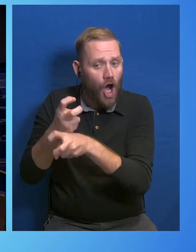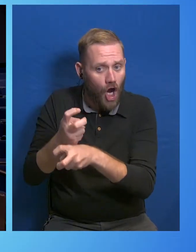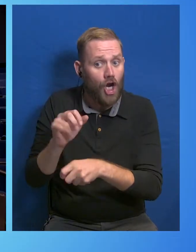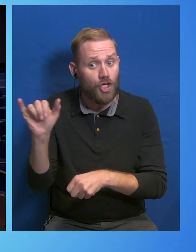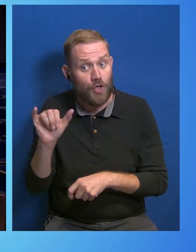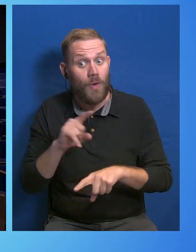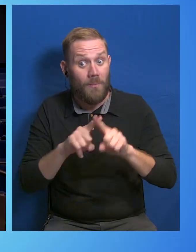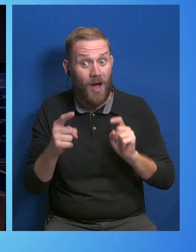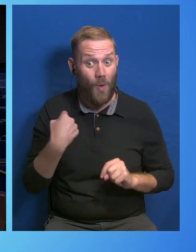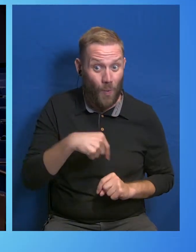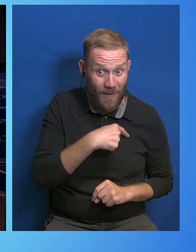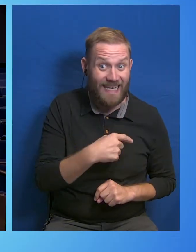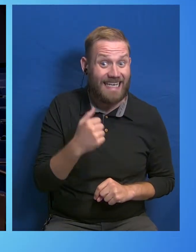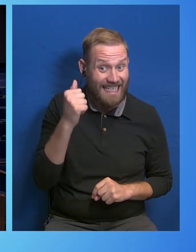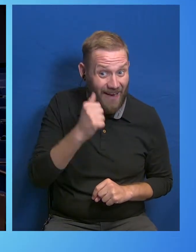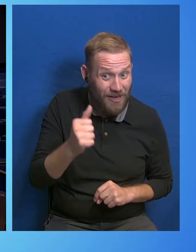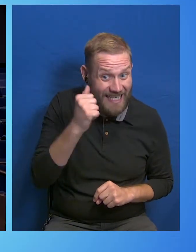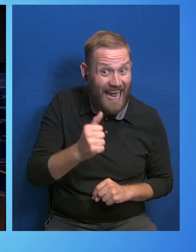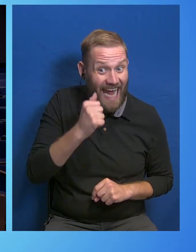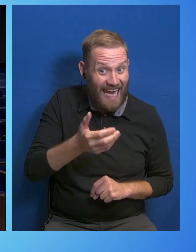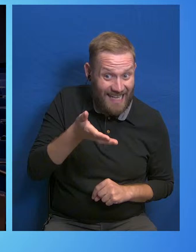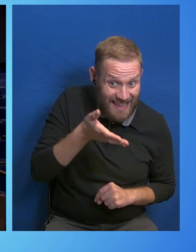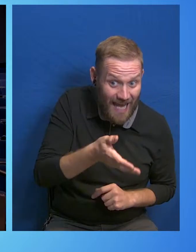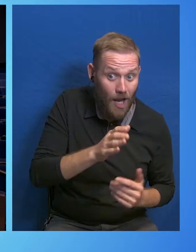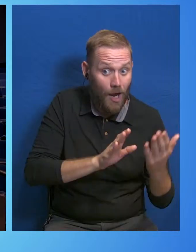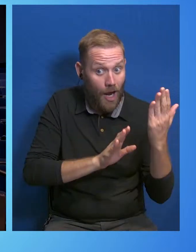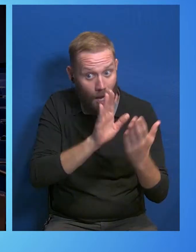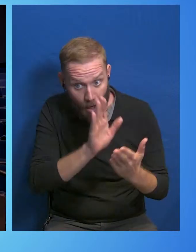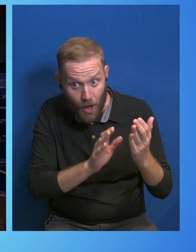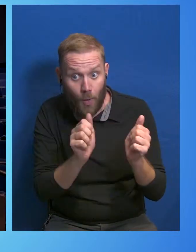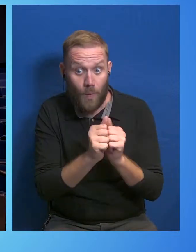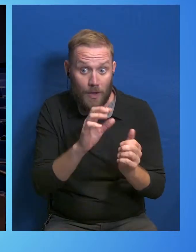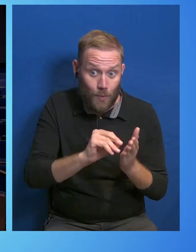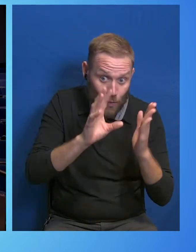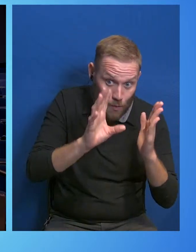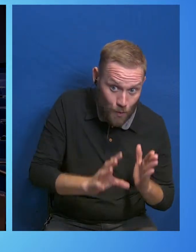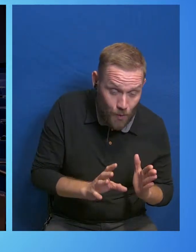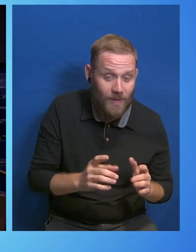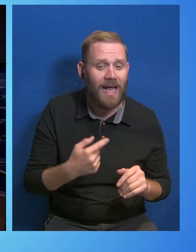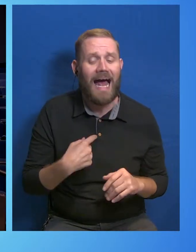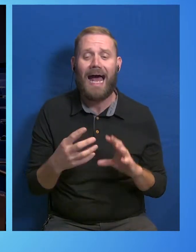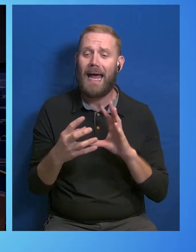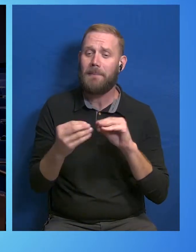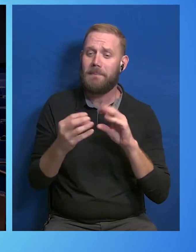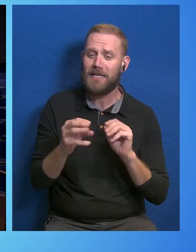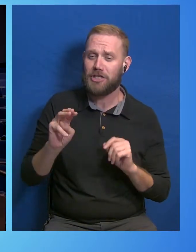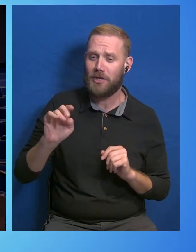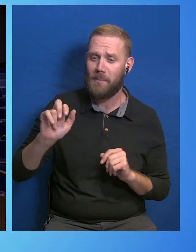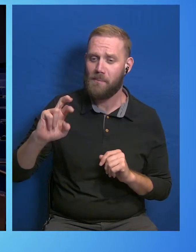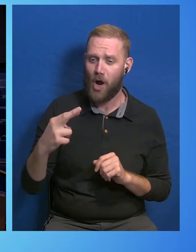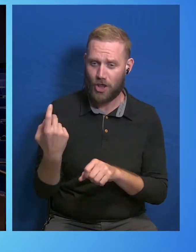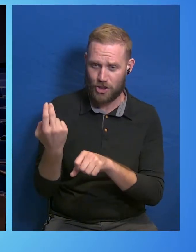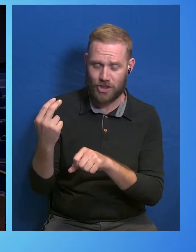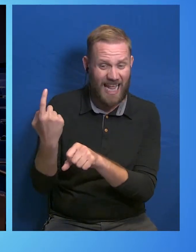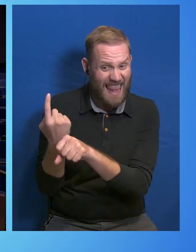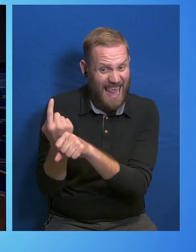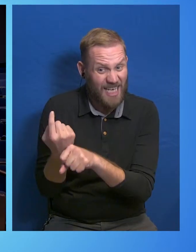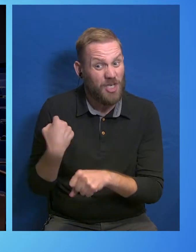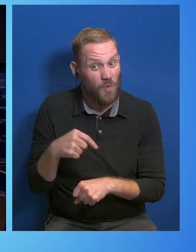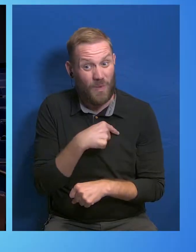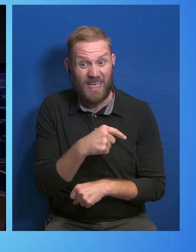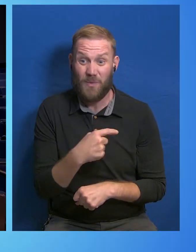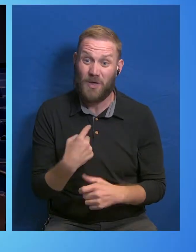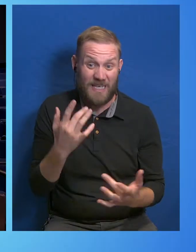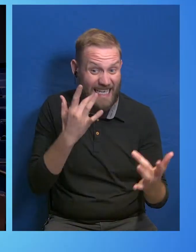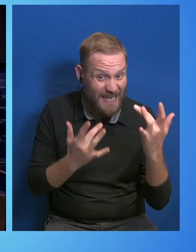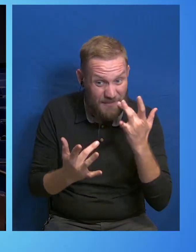the work day in and day out, I had mentioned back in March when I spoke to the board, we were at bare bones then, and